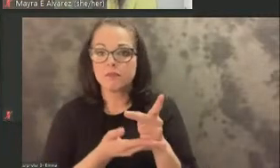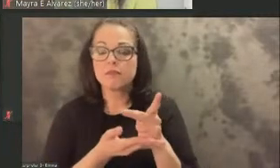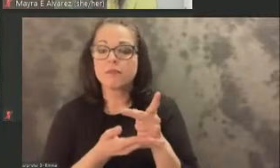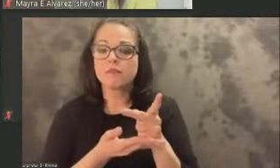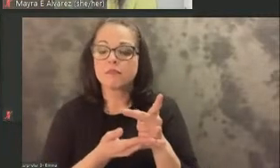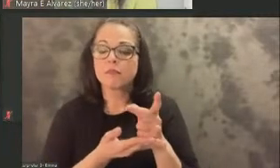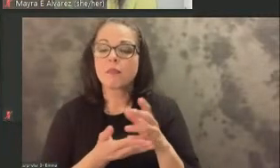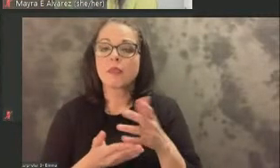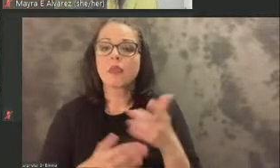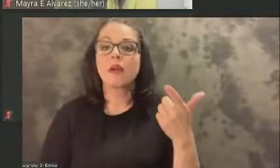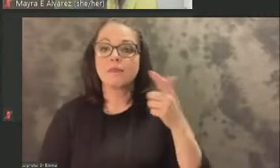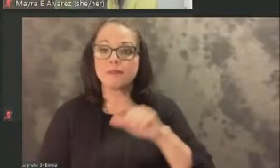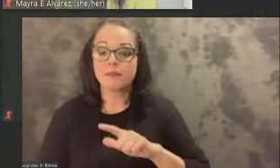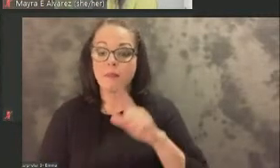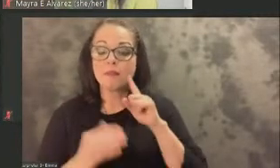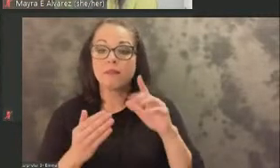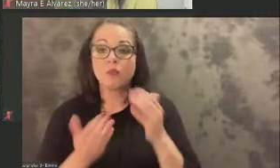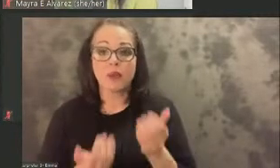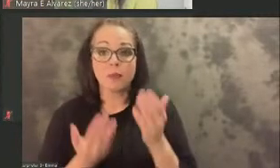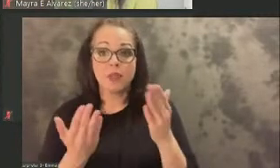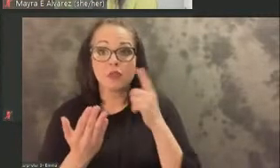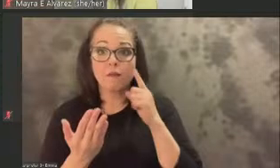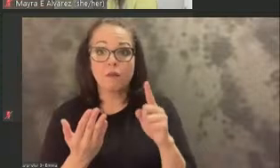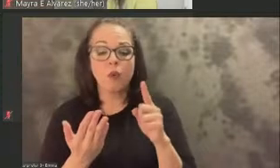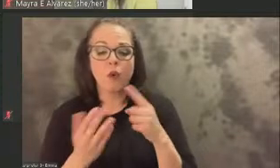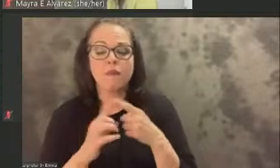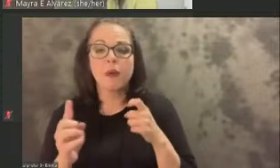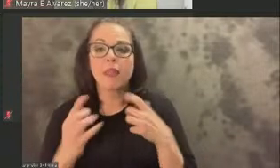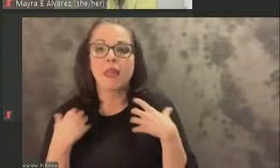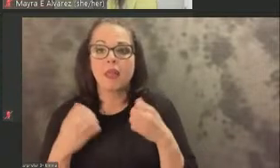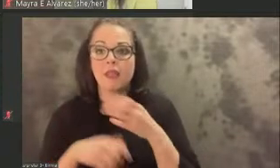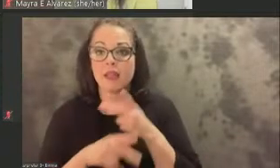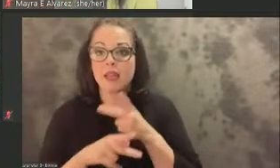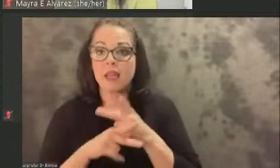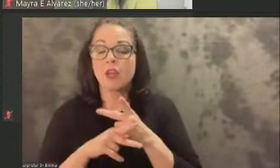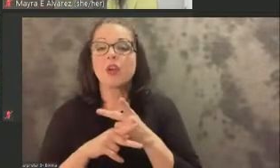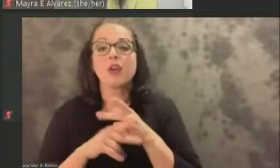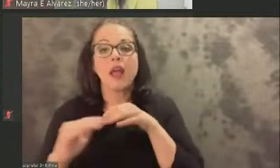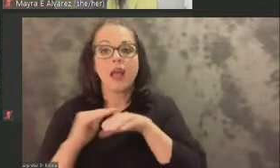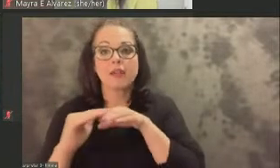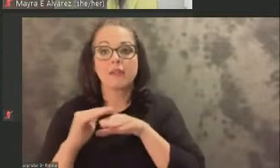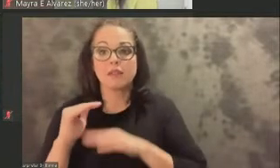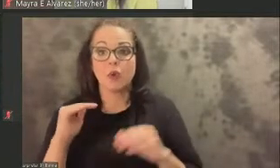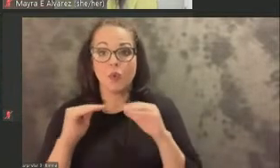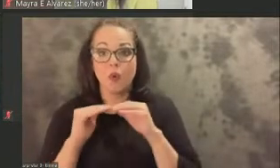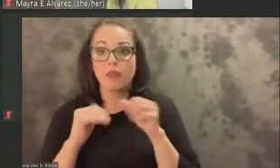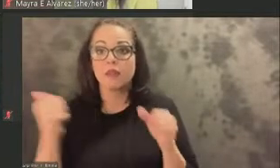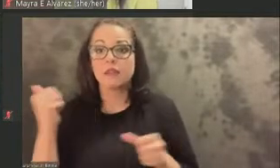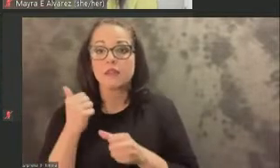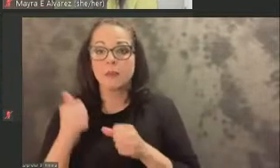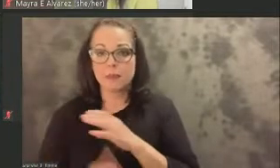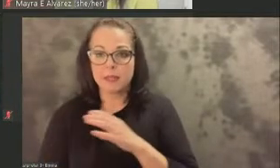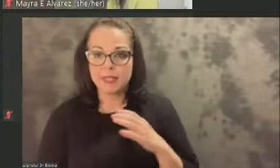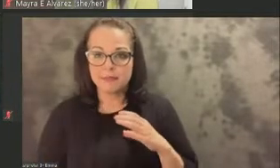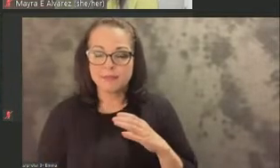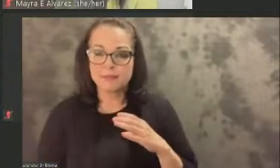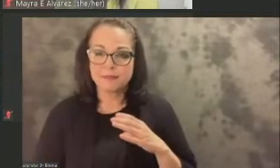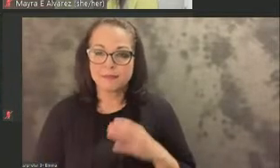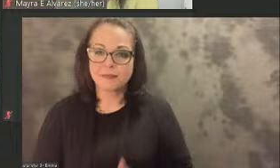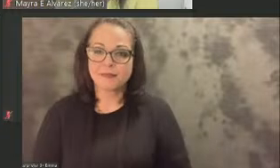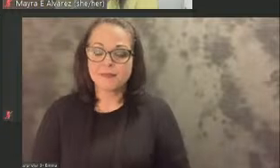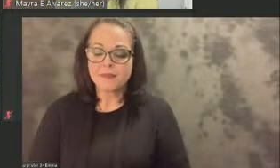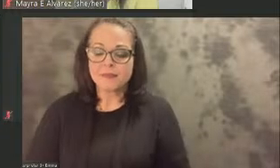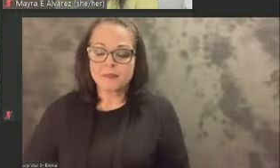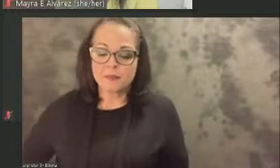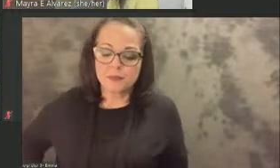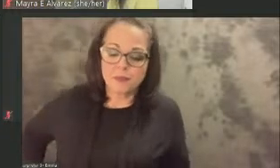We'll turn now to the slate of recommendations put forward by the Healthcare Access and Quality Subcommittee.